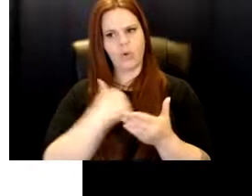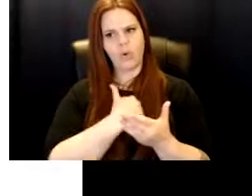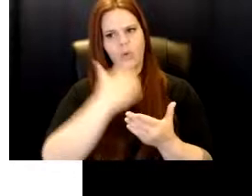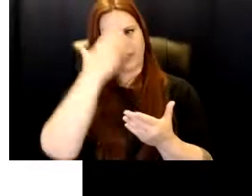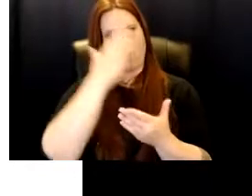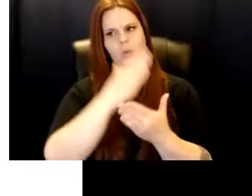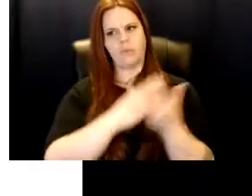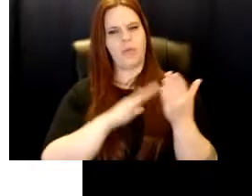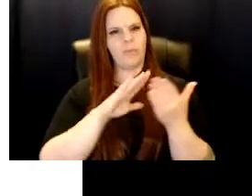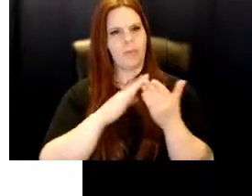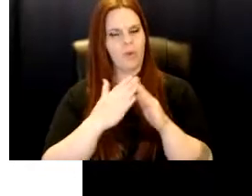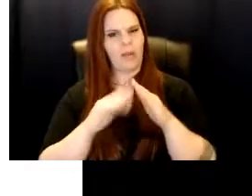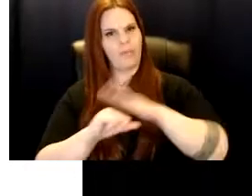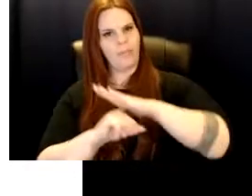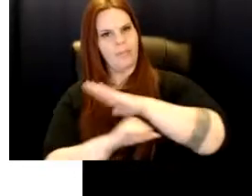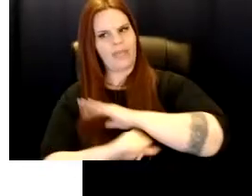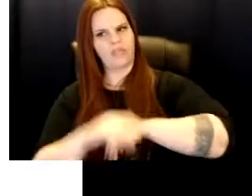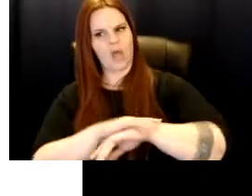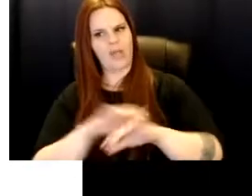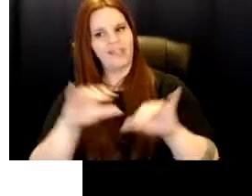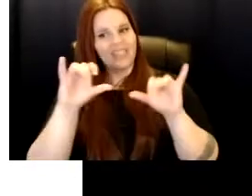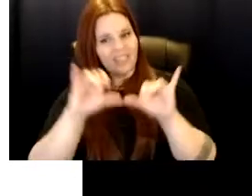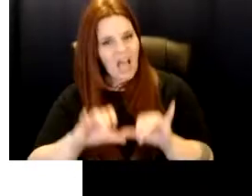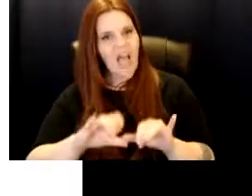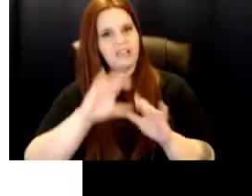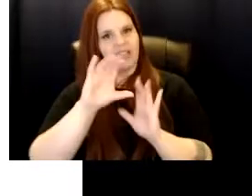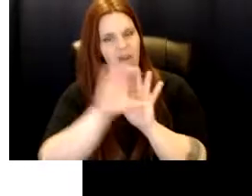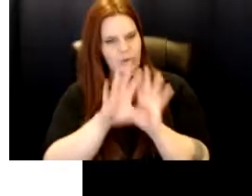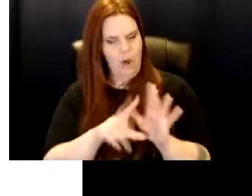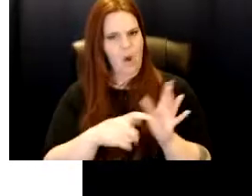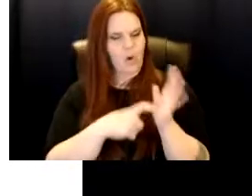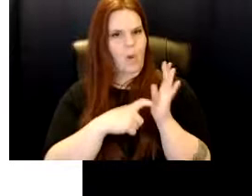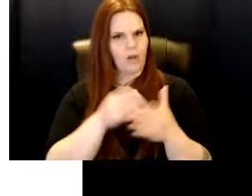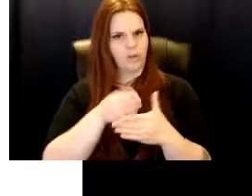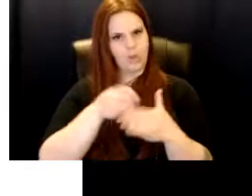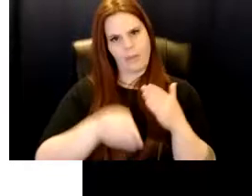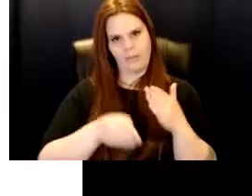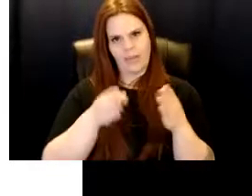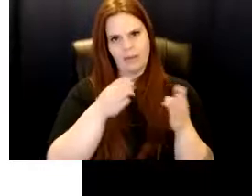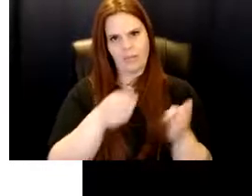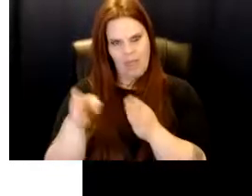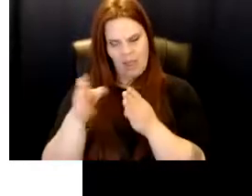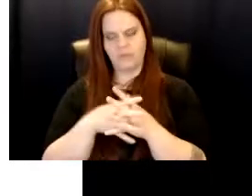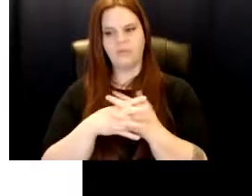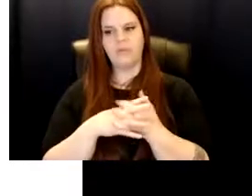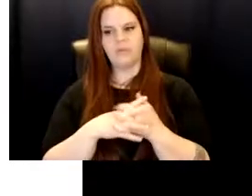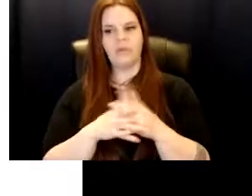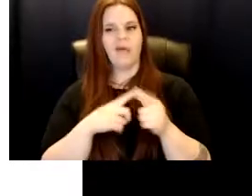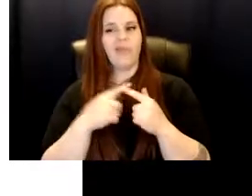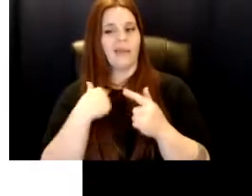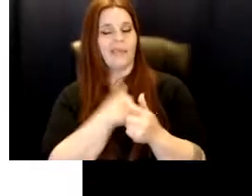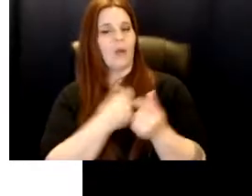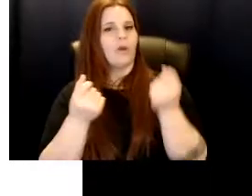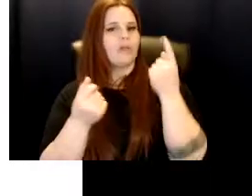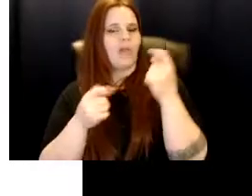their size and characteristics, are required to complete the plans. And then it's our understanding that